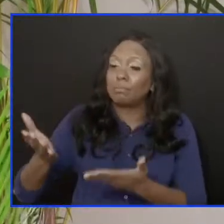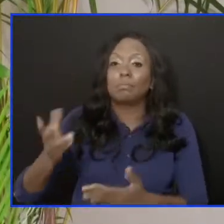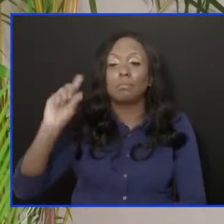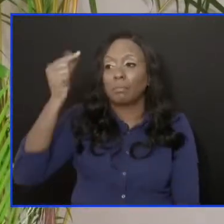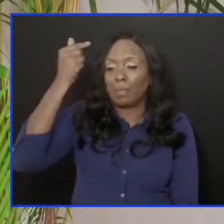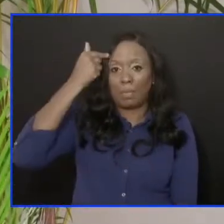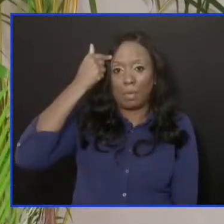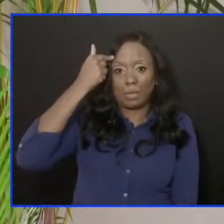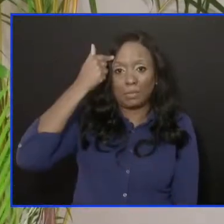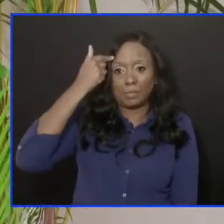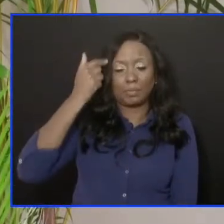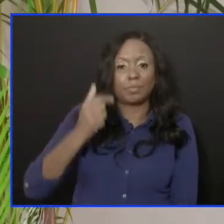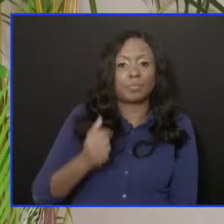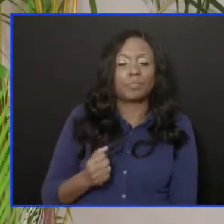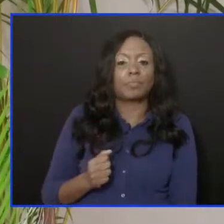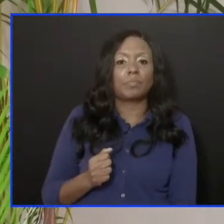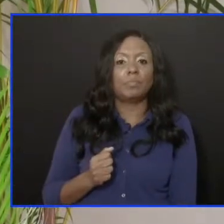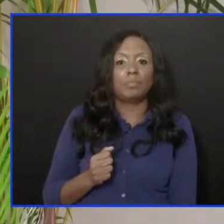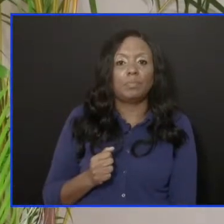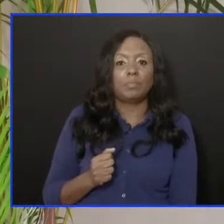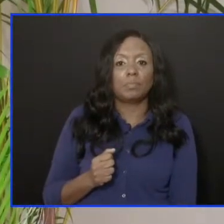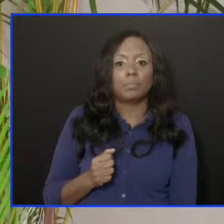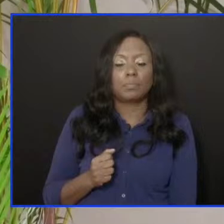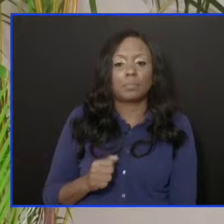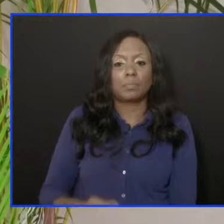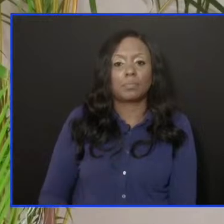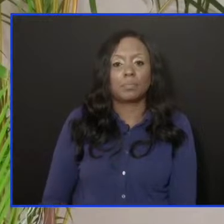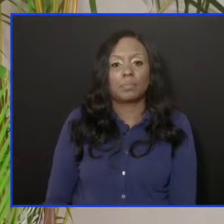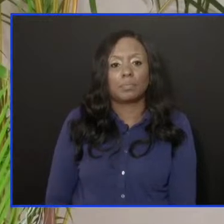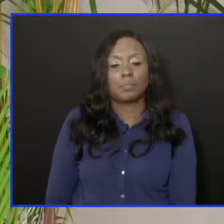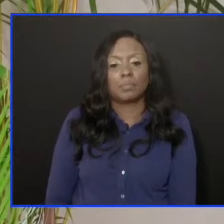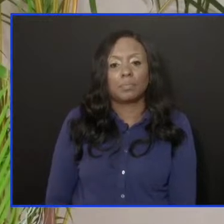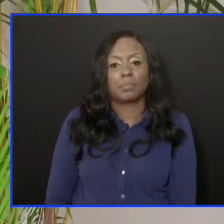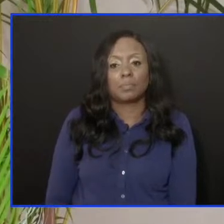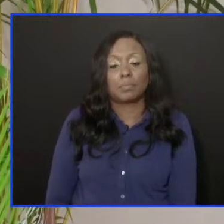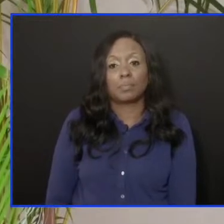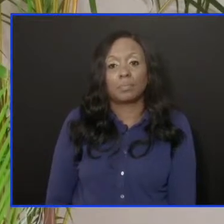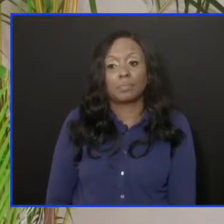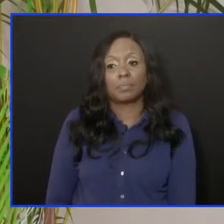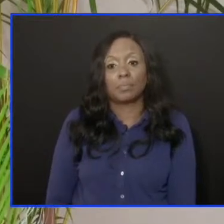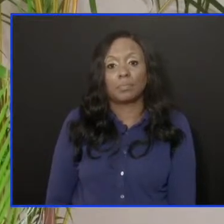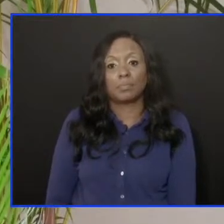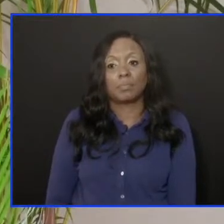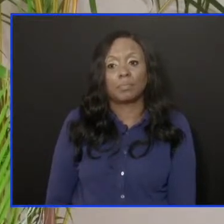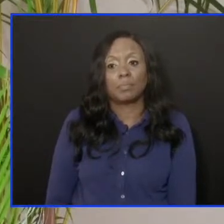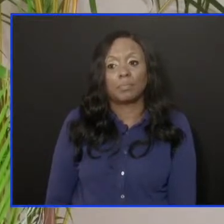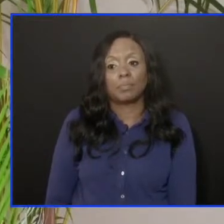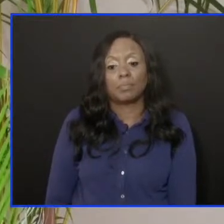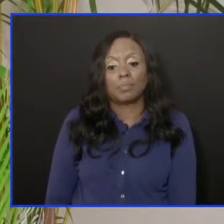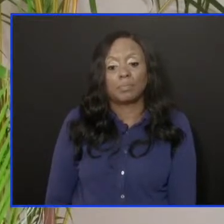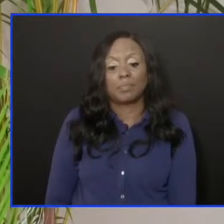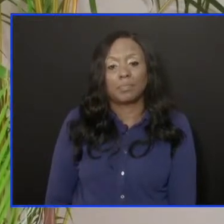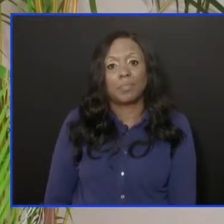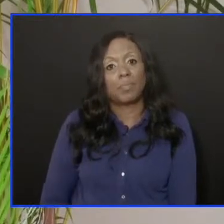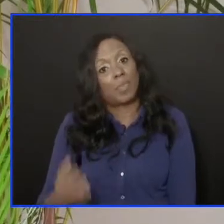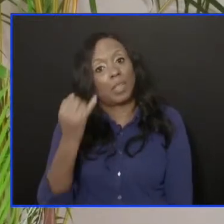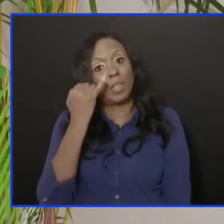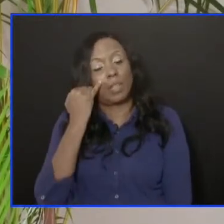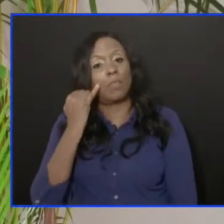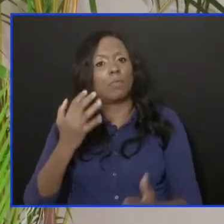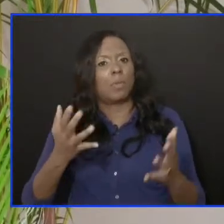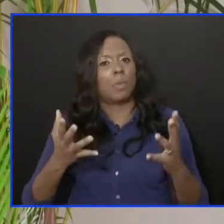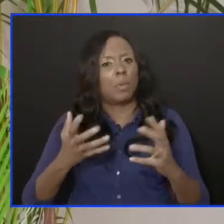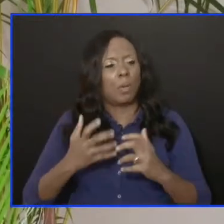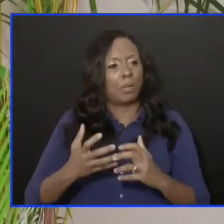government. We believe that for public health measures to work, people must accept